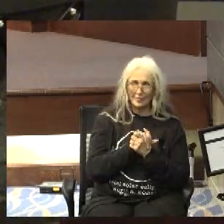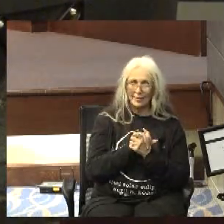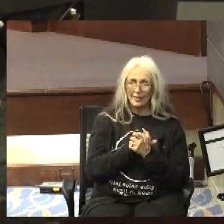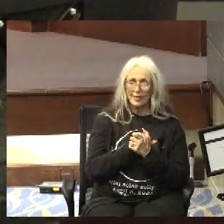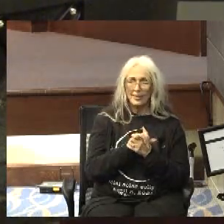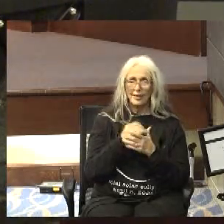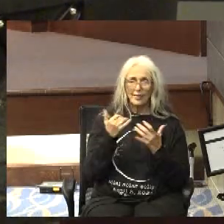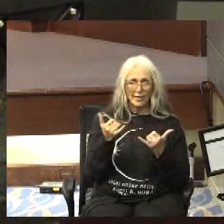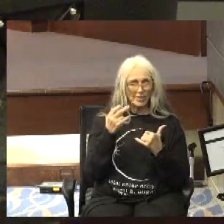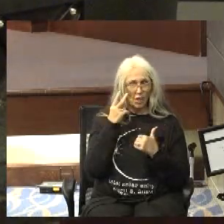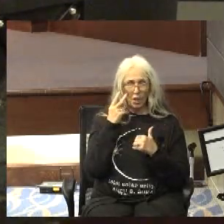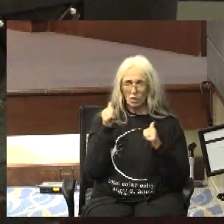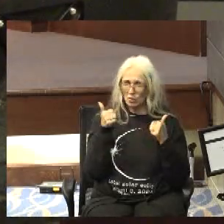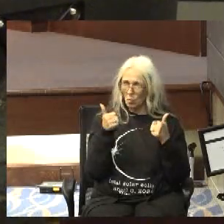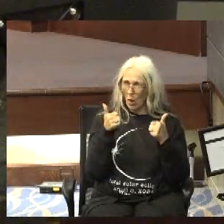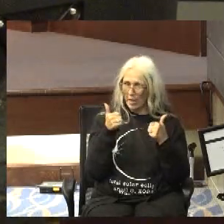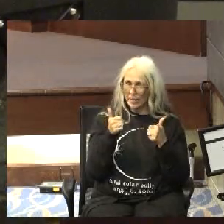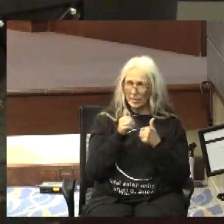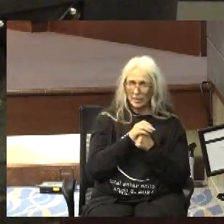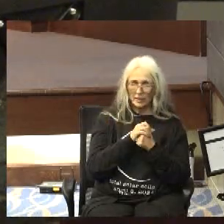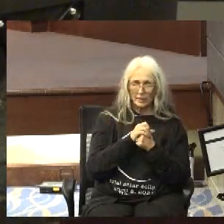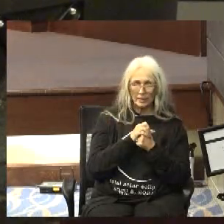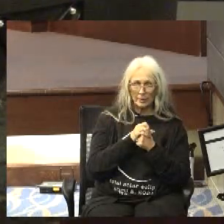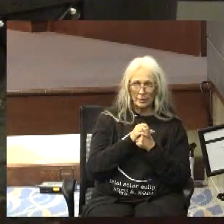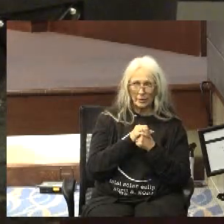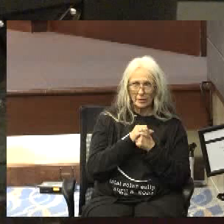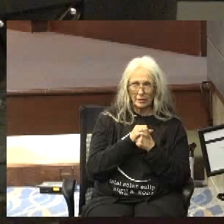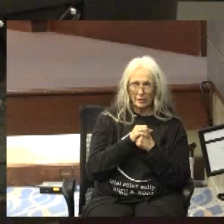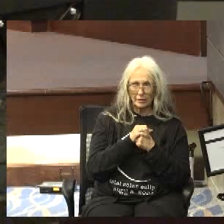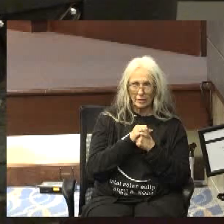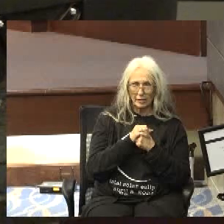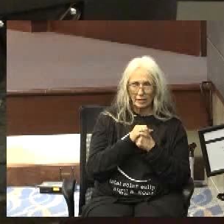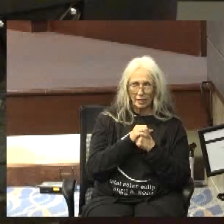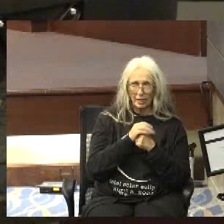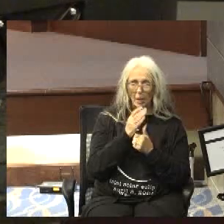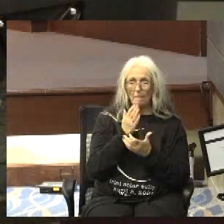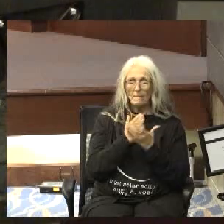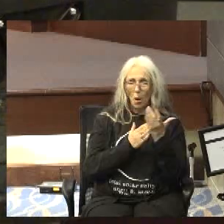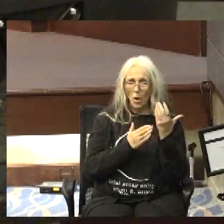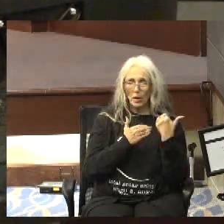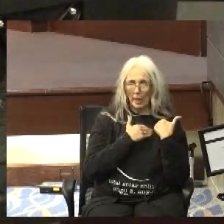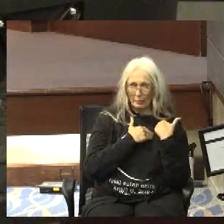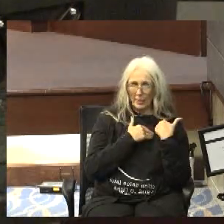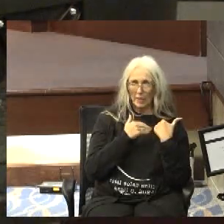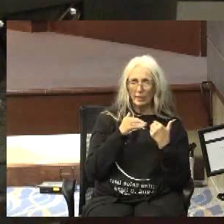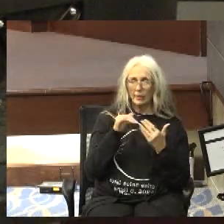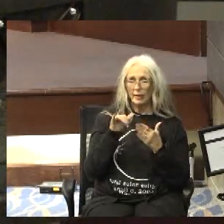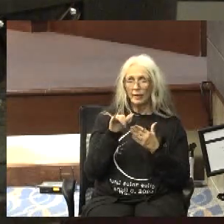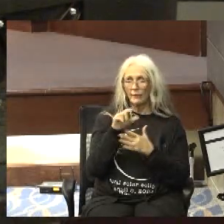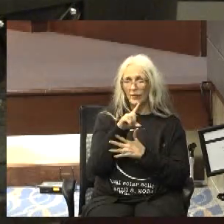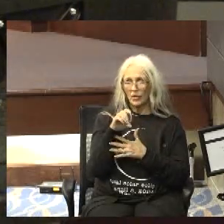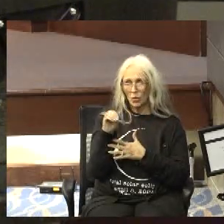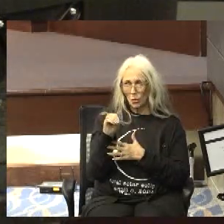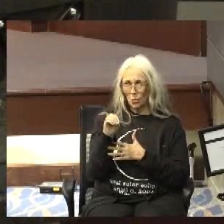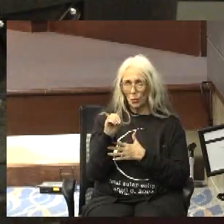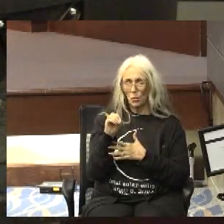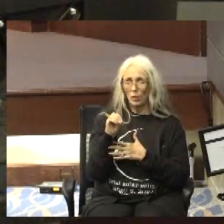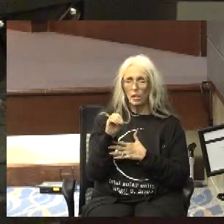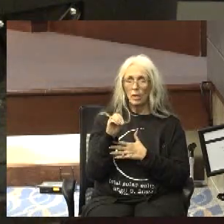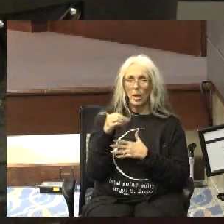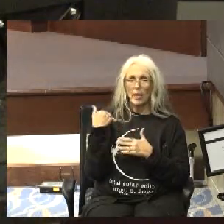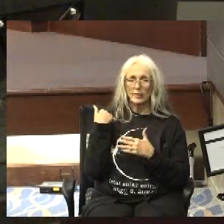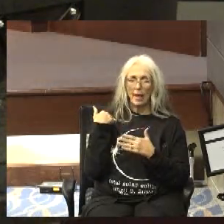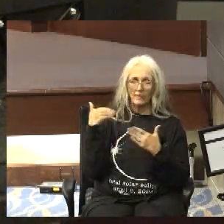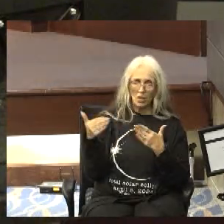This is looking great. I'm proud of this, and part of the viability of a zoo, obviously, is bringing